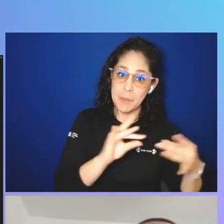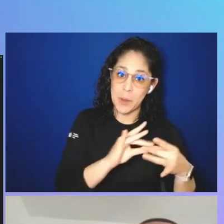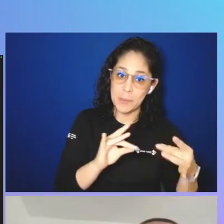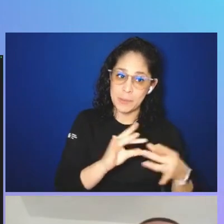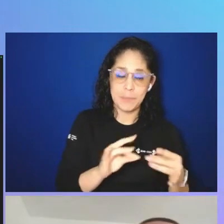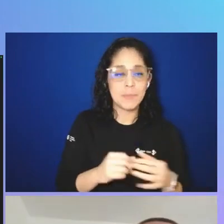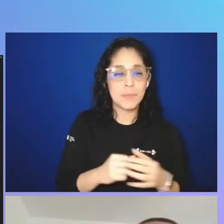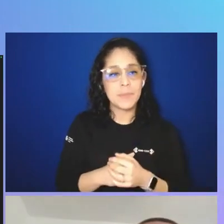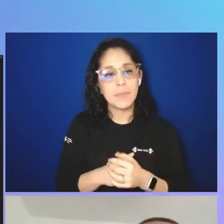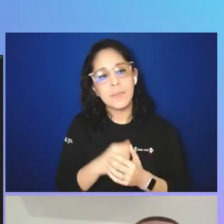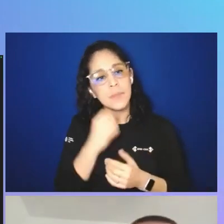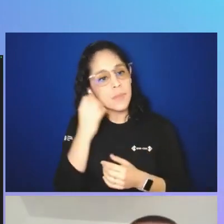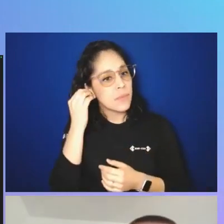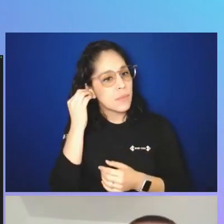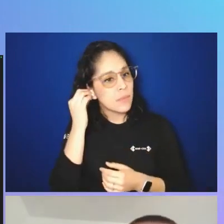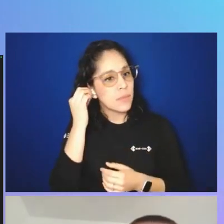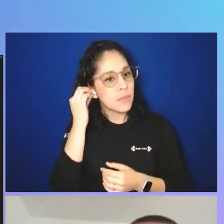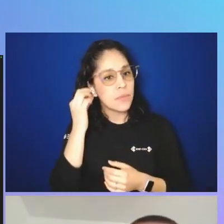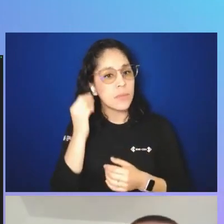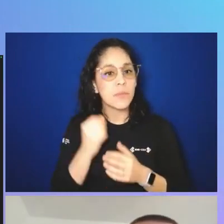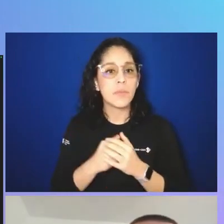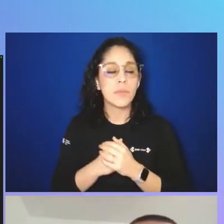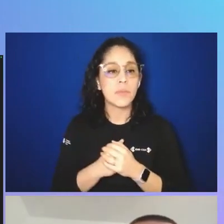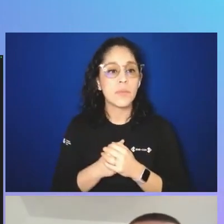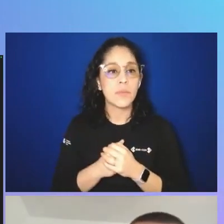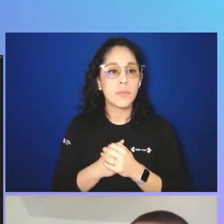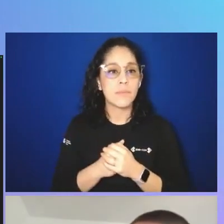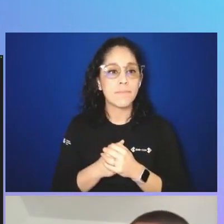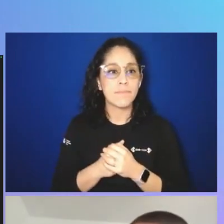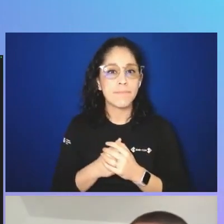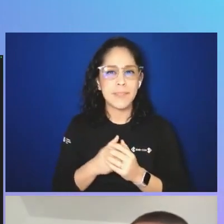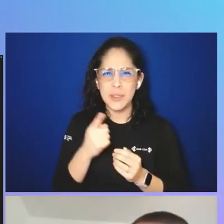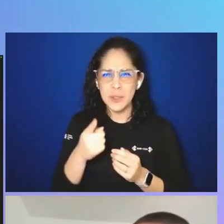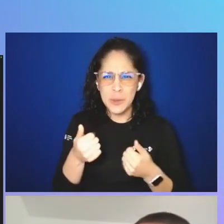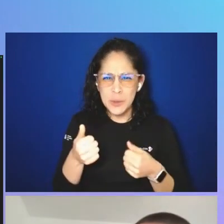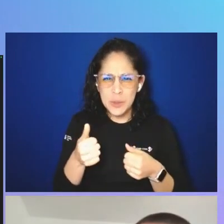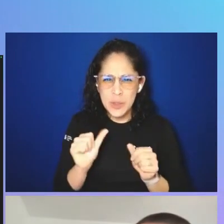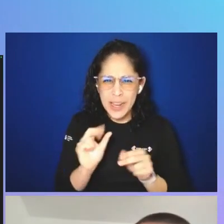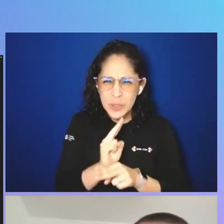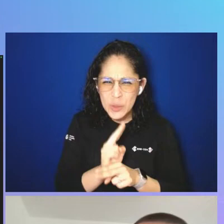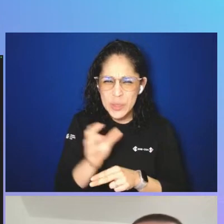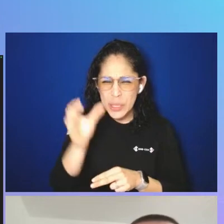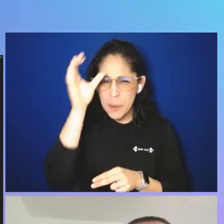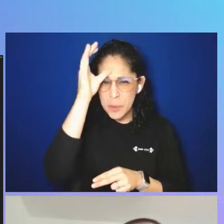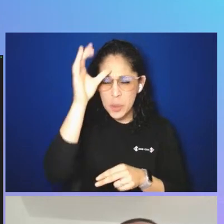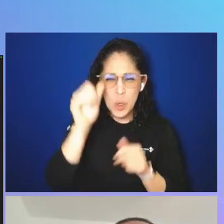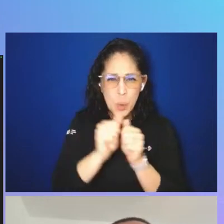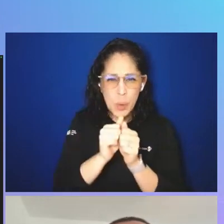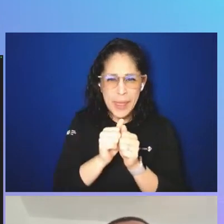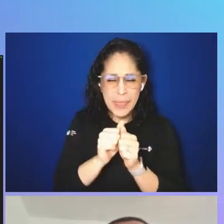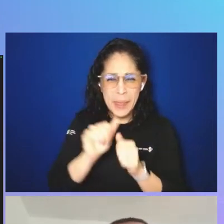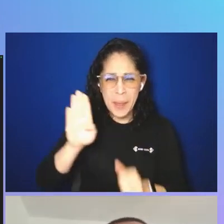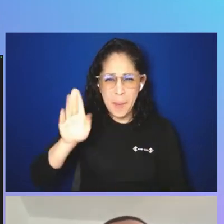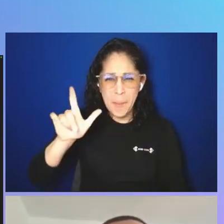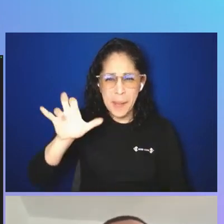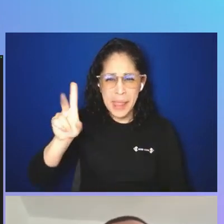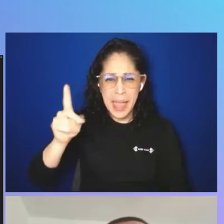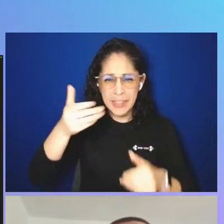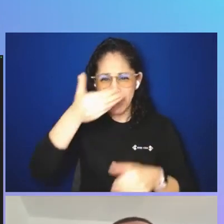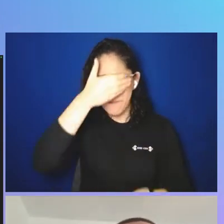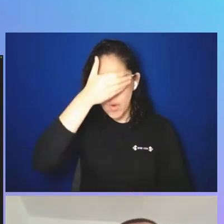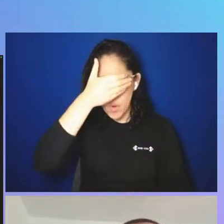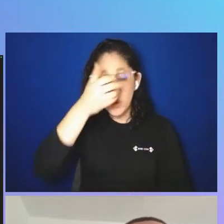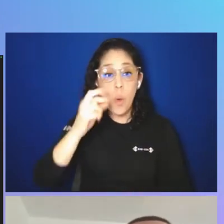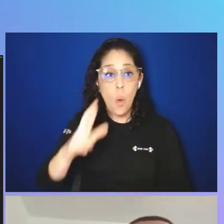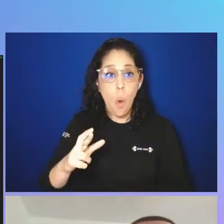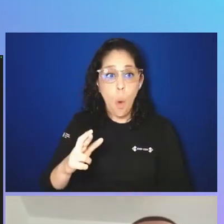That thing where you try to use a computer while wearing a blindfold, or lay on your own arm until it's numb, then try